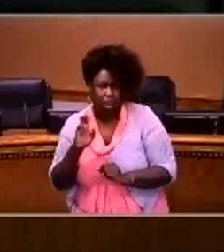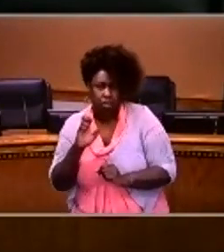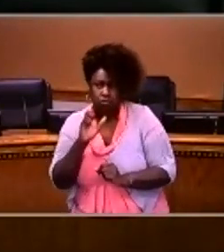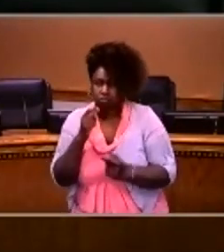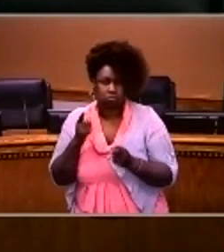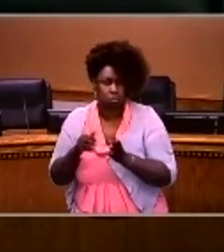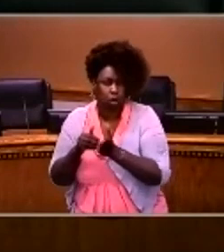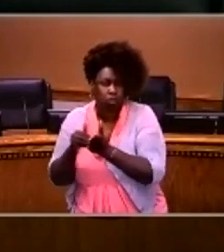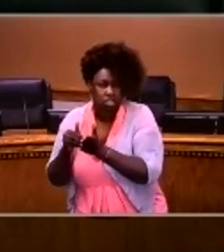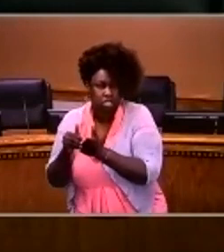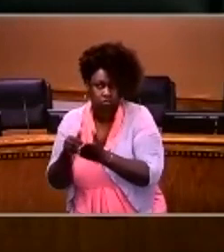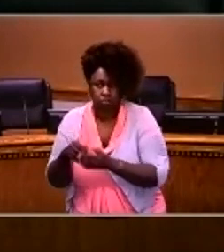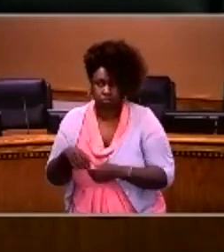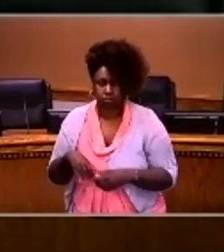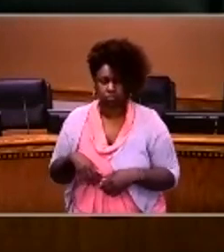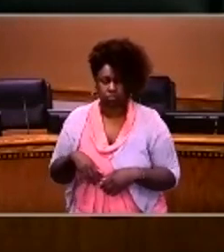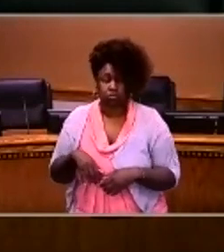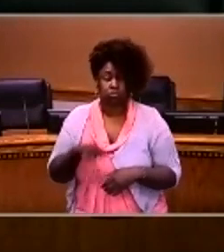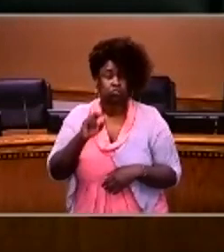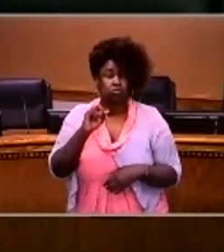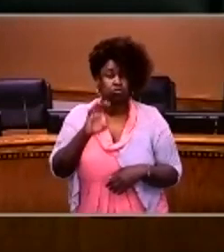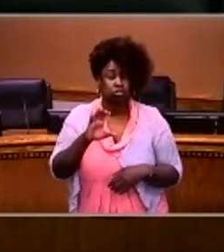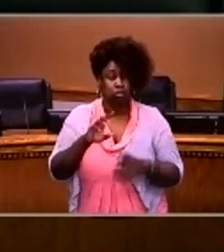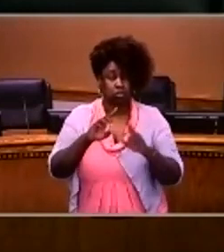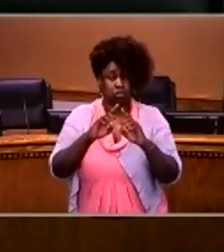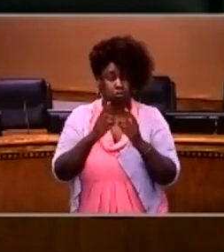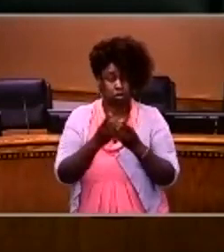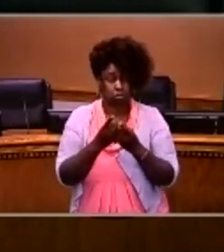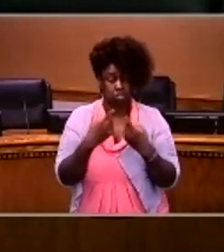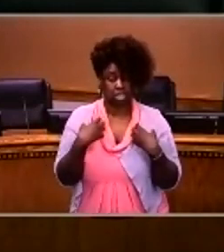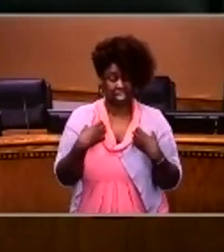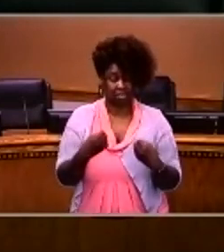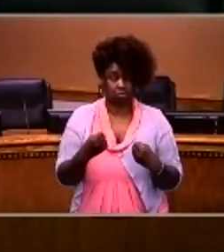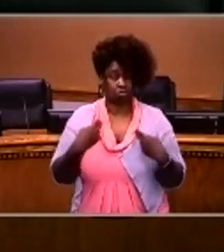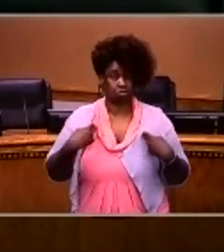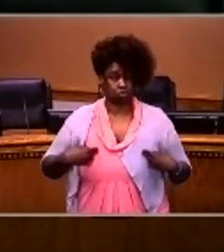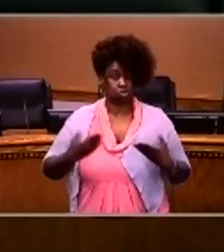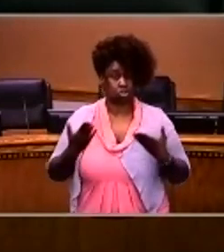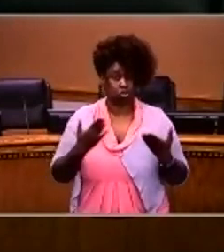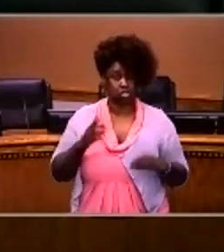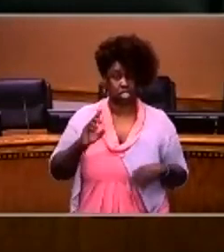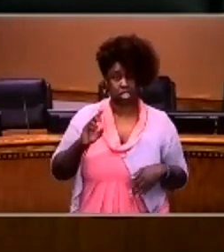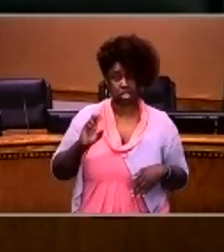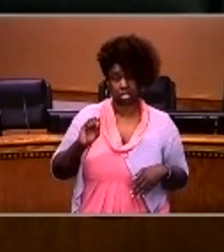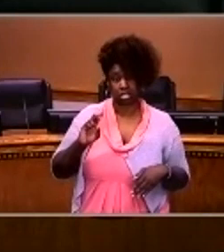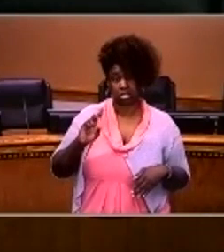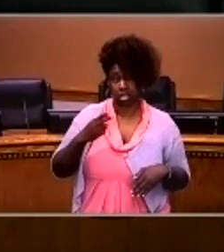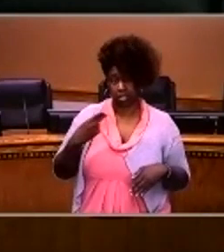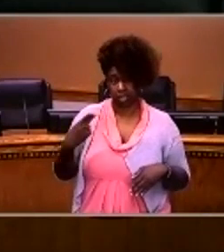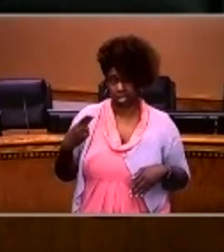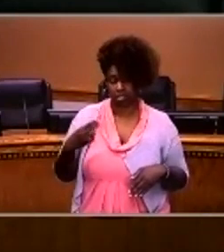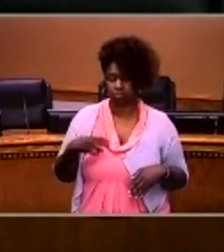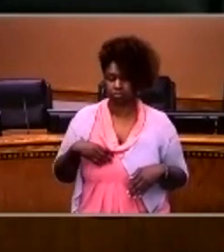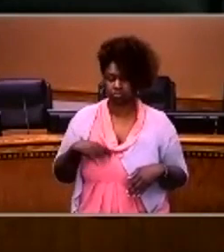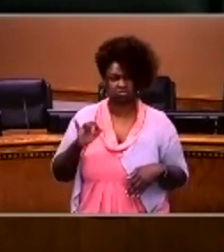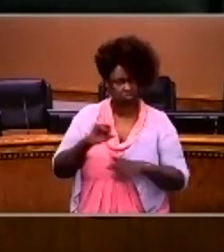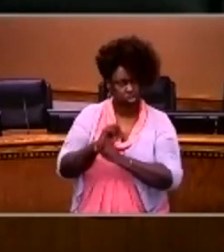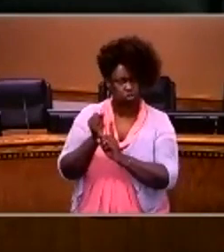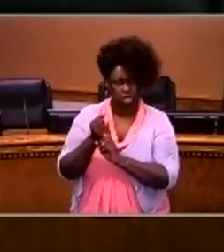Both the North Carolina Department of Health and Human Services has issued guidance on this to clinicians across the